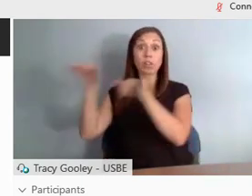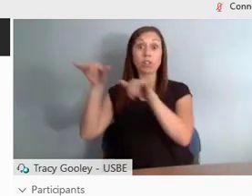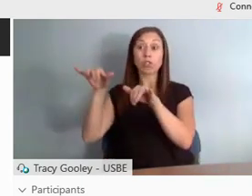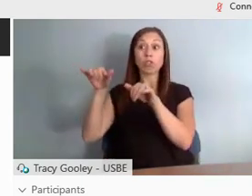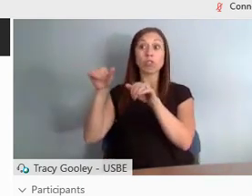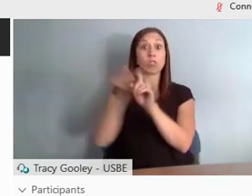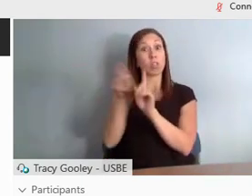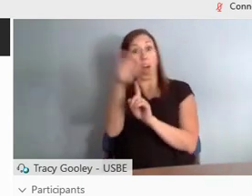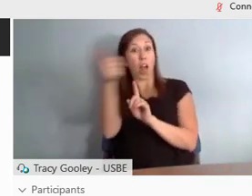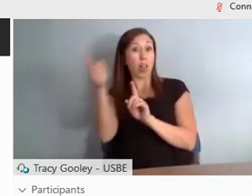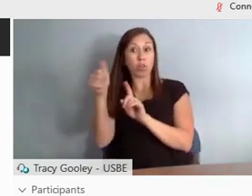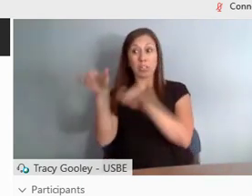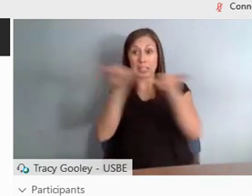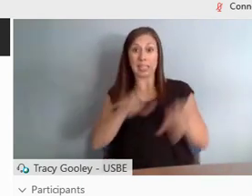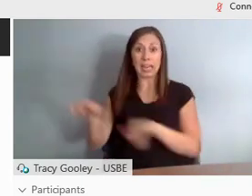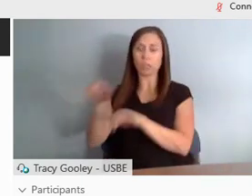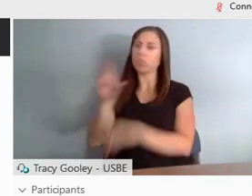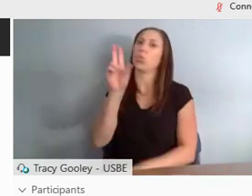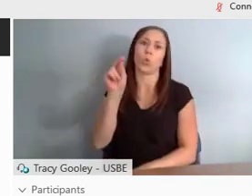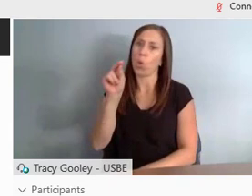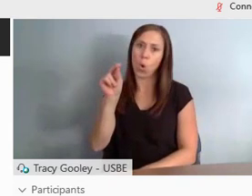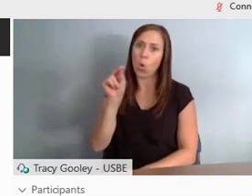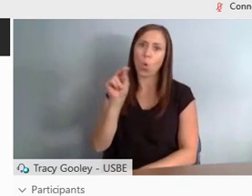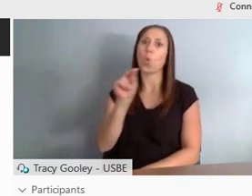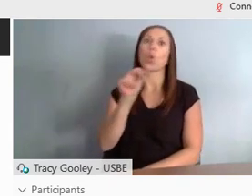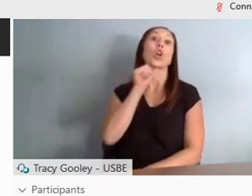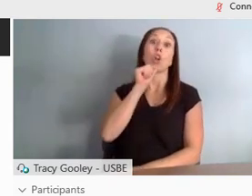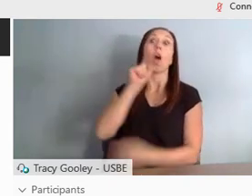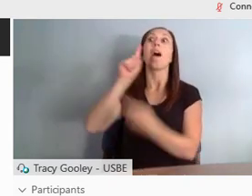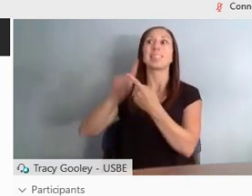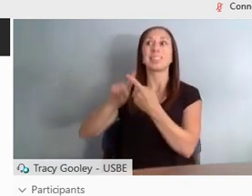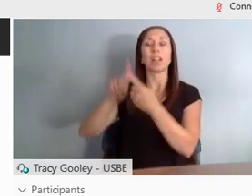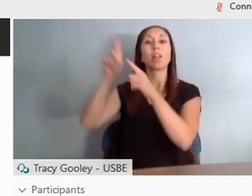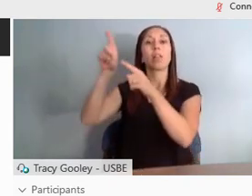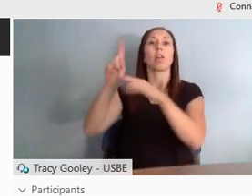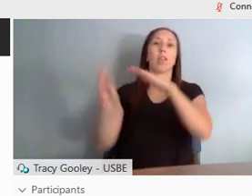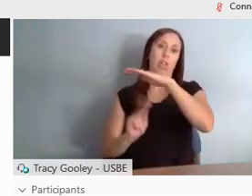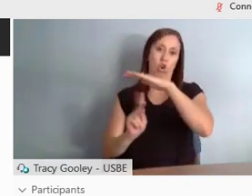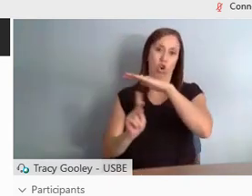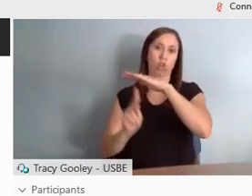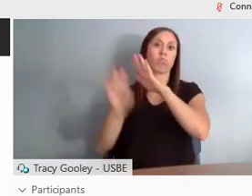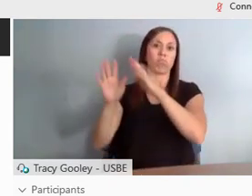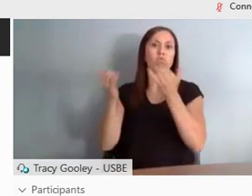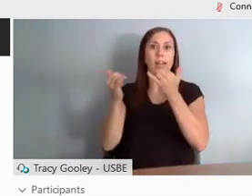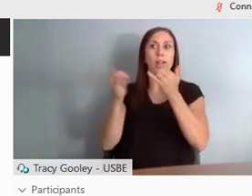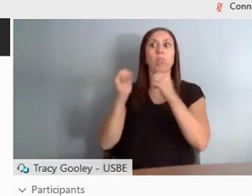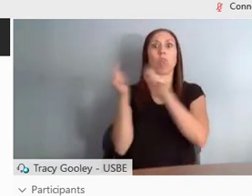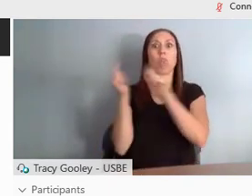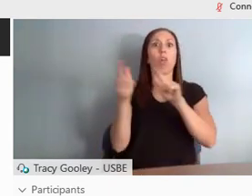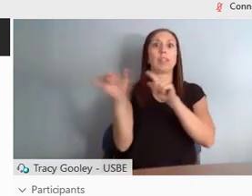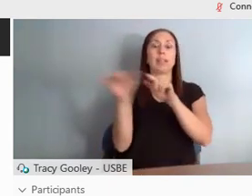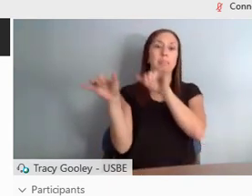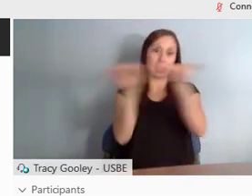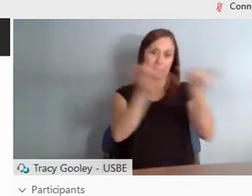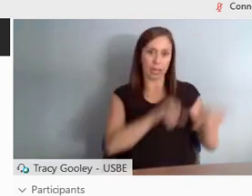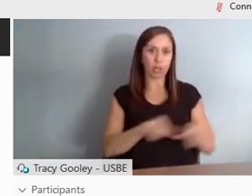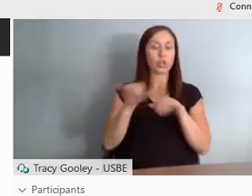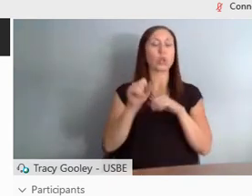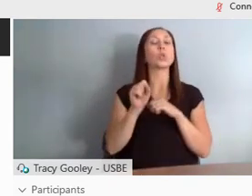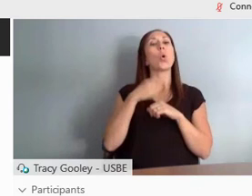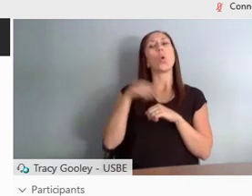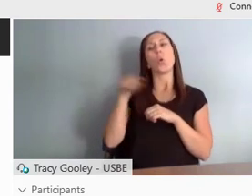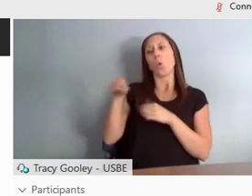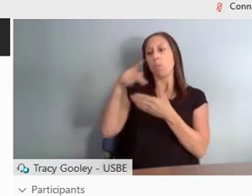significant cognitive disabilities. That doesn't come into play until kindergarten. So when we started looking at the PEEP, right, because we